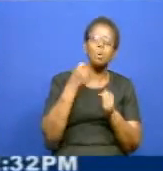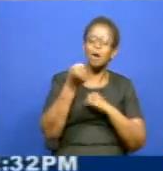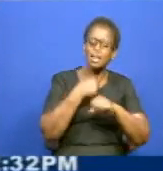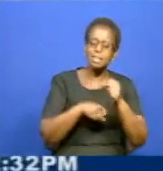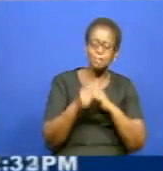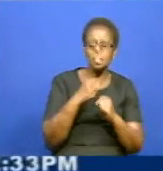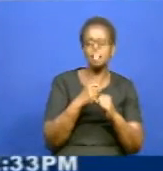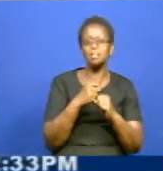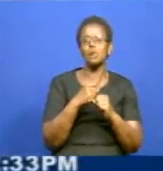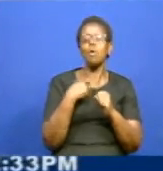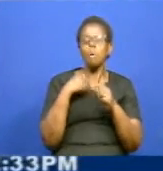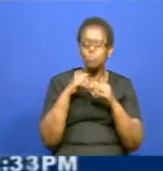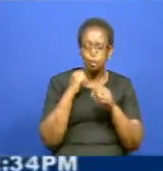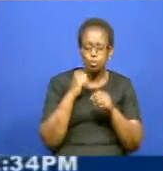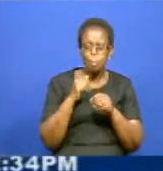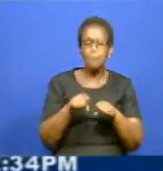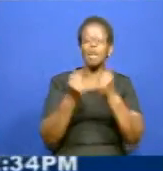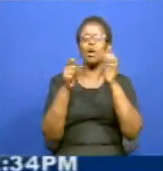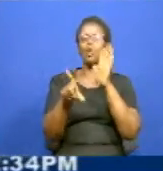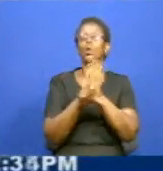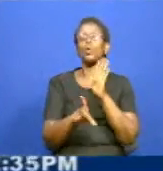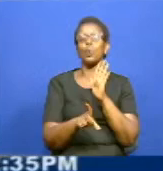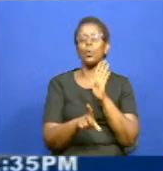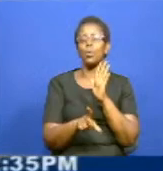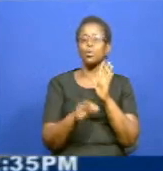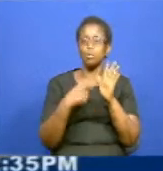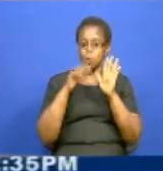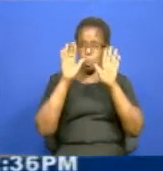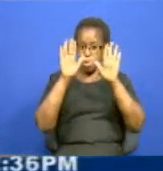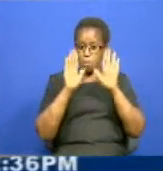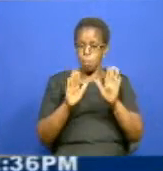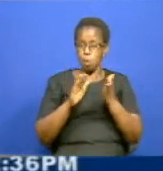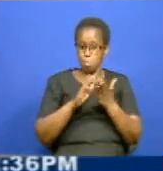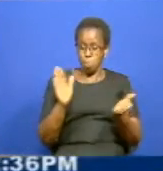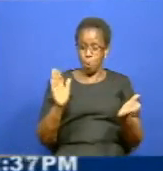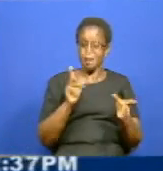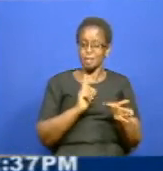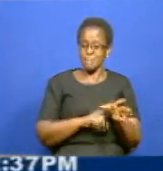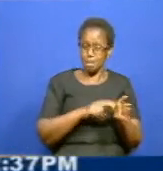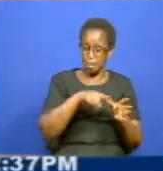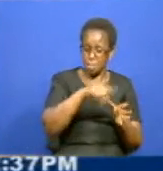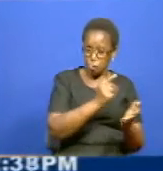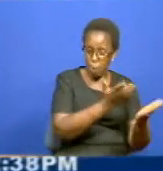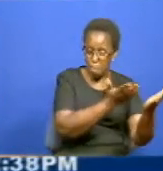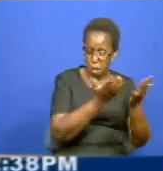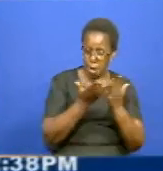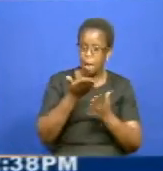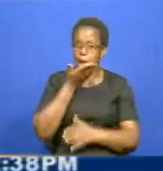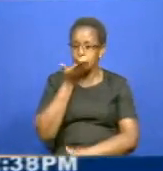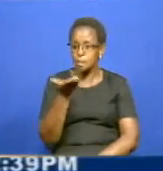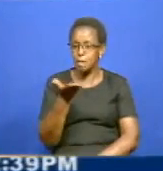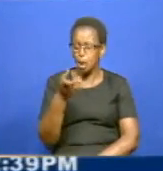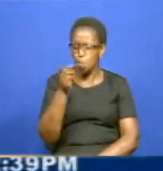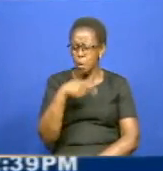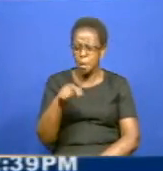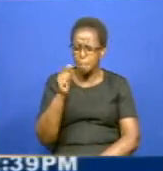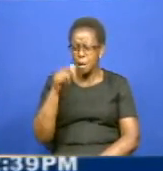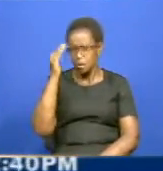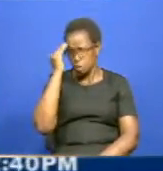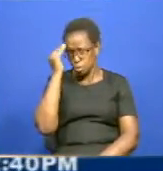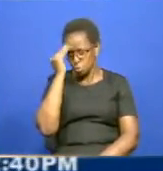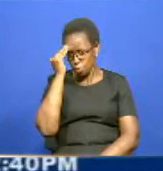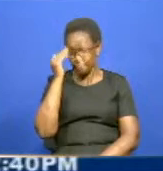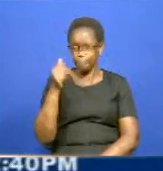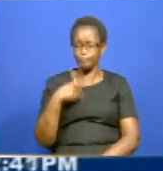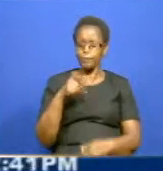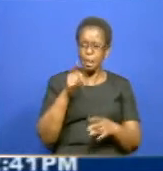are unconstitutional, Mr. Speaker. Therefore, it is important that when a response is brought to this House, we are told in this new phase